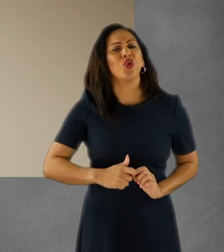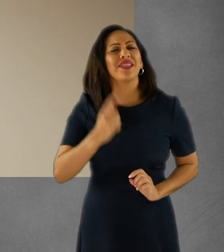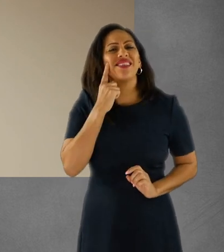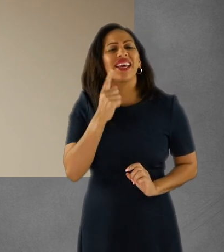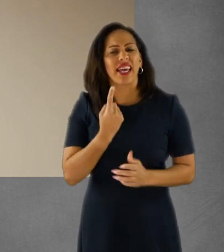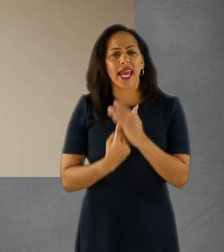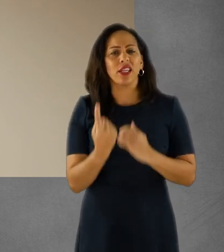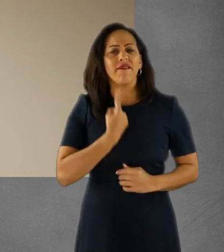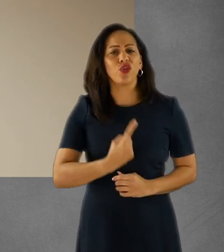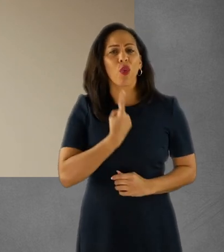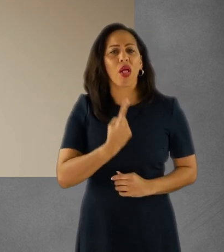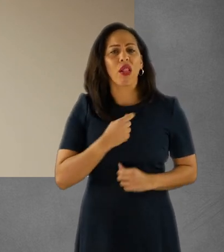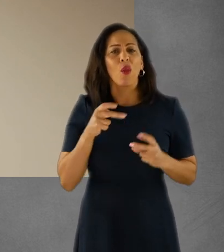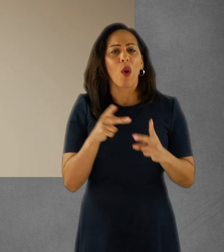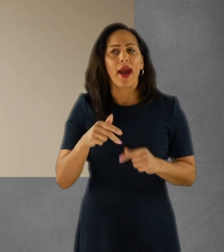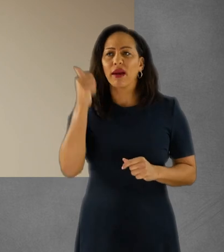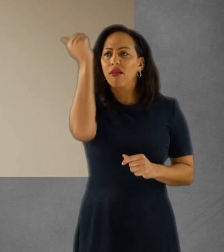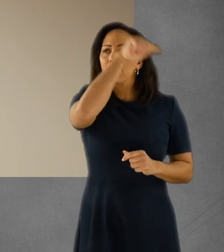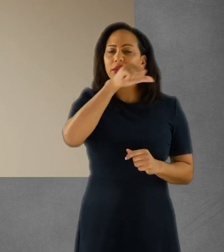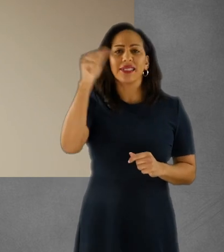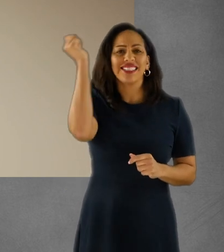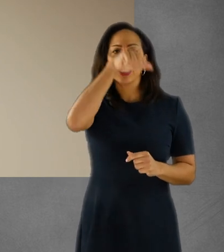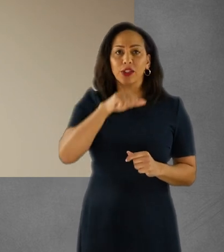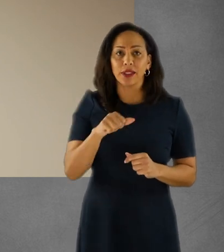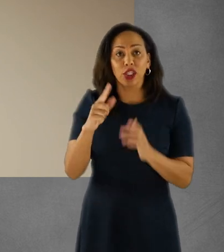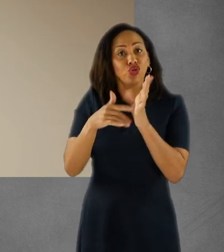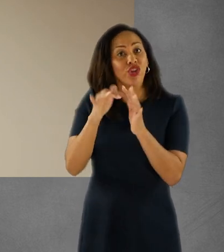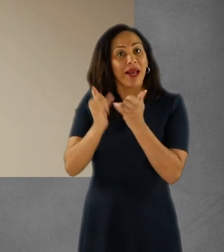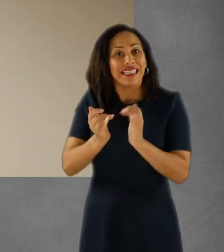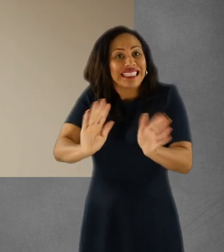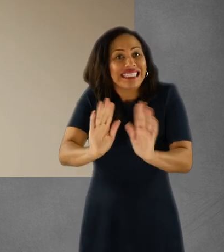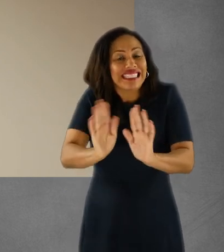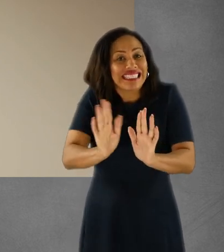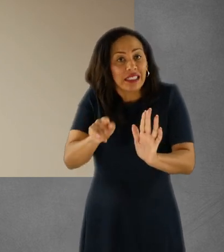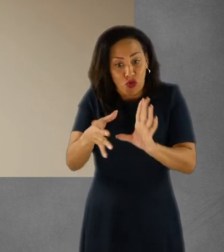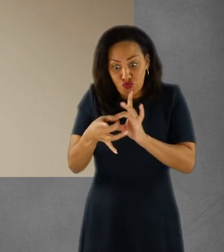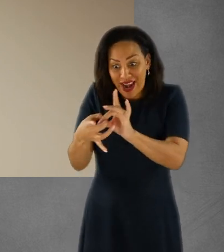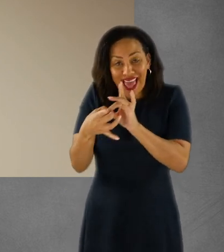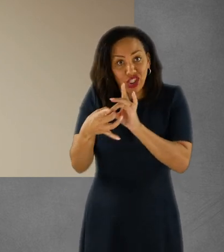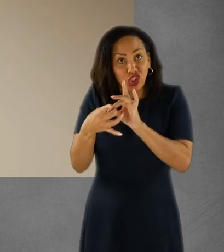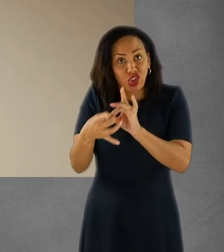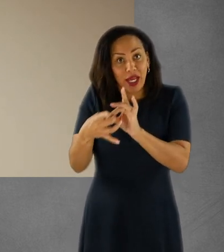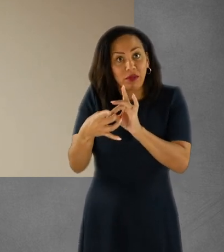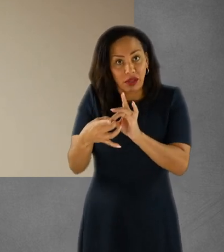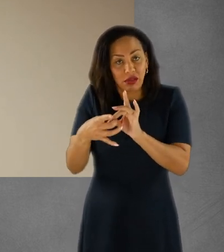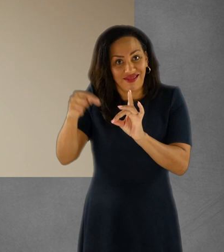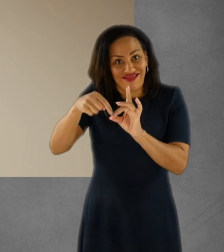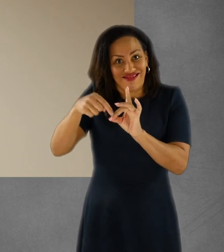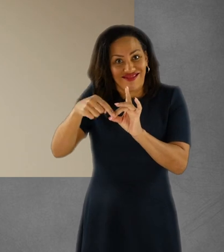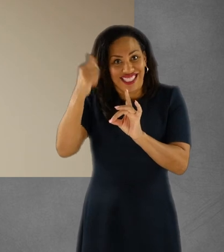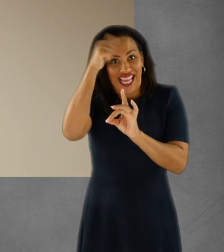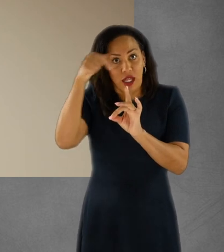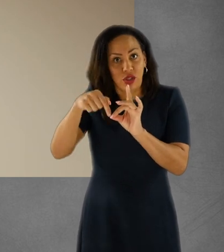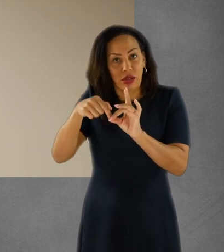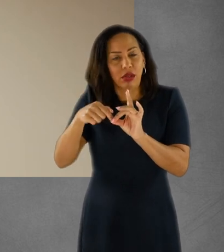individualistic about consciousness and intelligence, and he argues that no, it's exactly in these relationships, not within the kind of individual. So